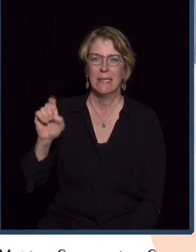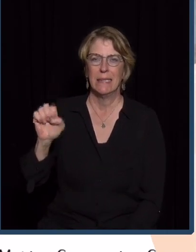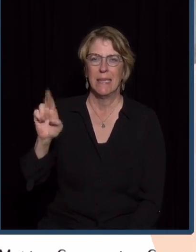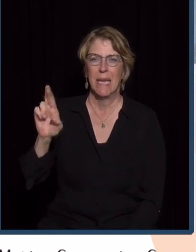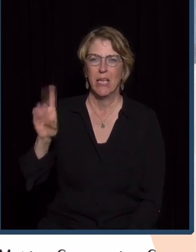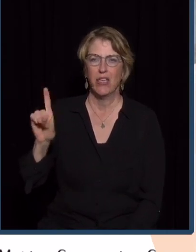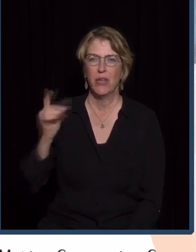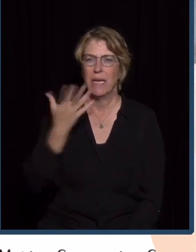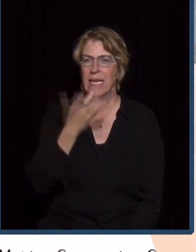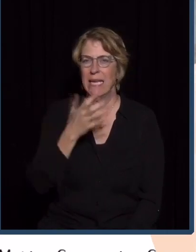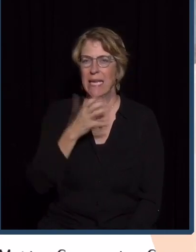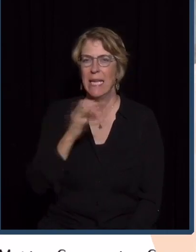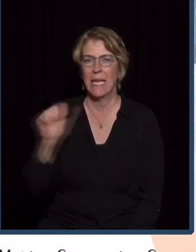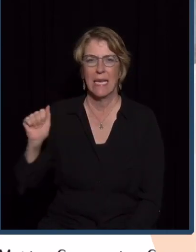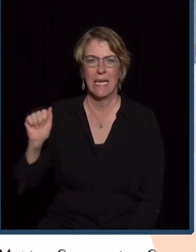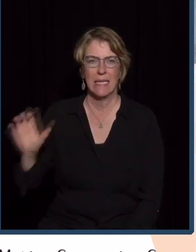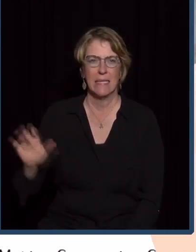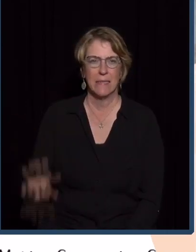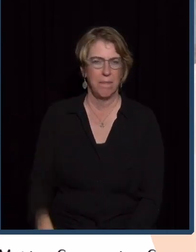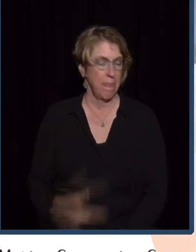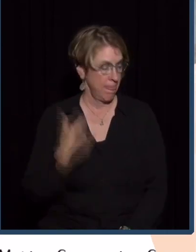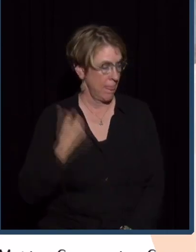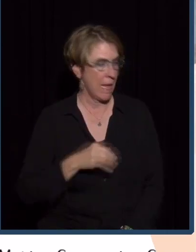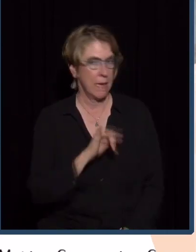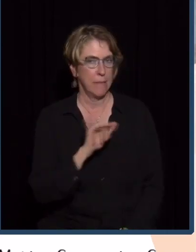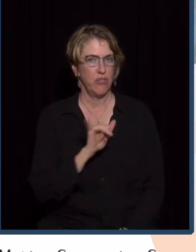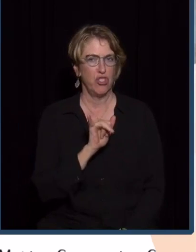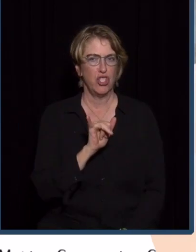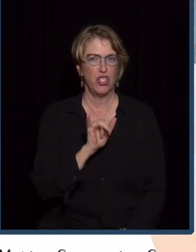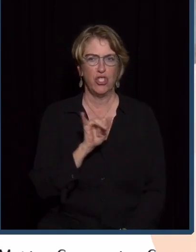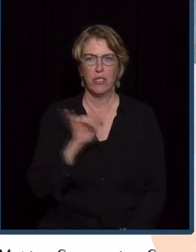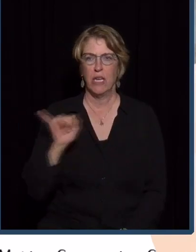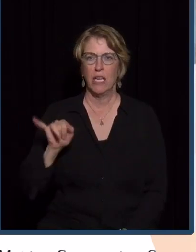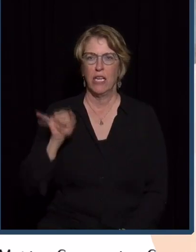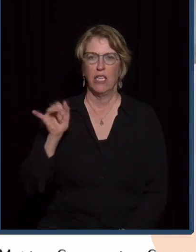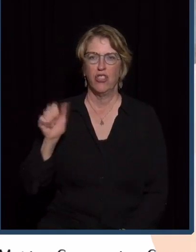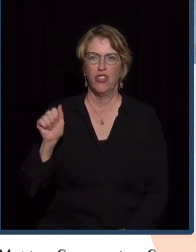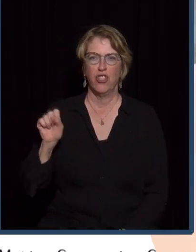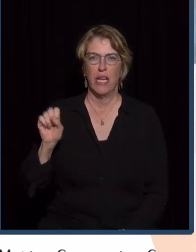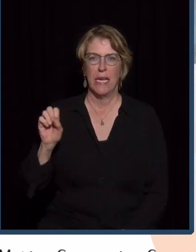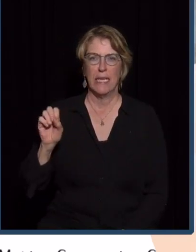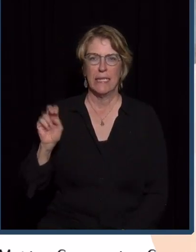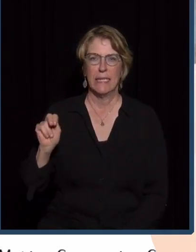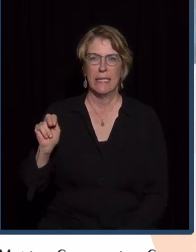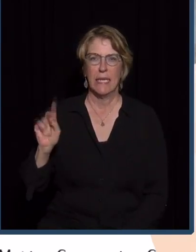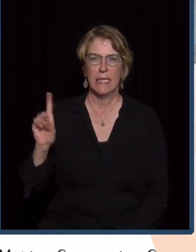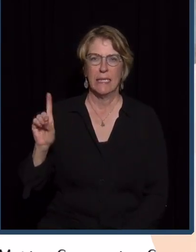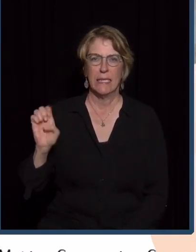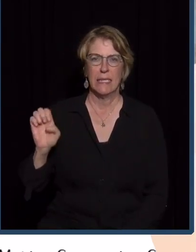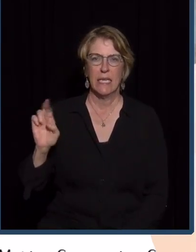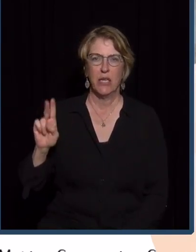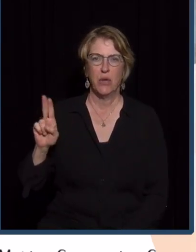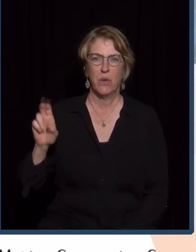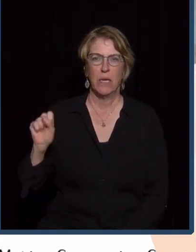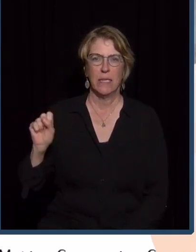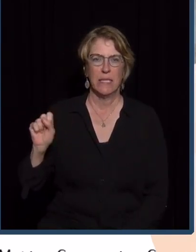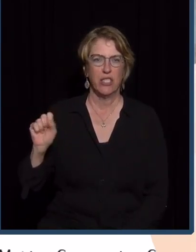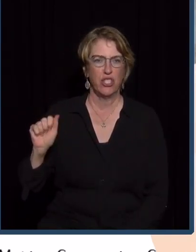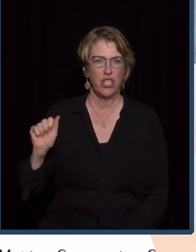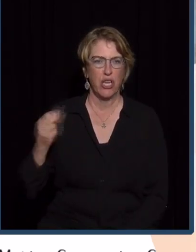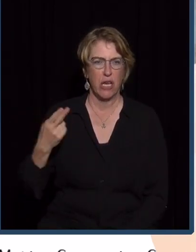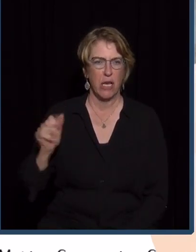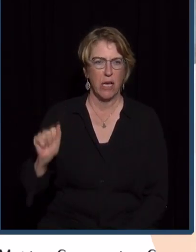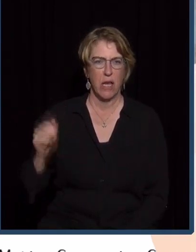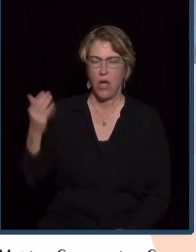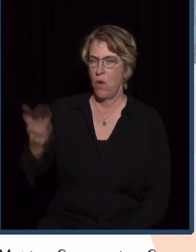deserve. I'm Jason DeRusha. We're here at Holman's Table with Chef Garrett Green. Chef, great to have you here. Great to be here.